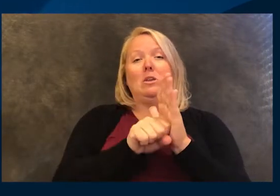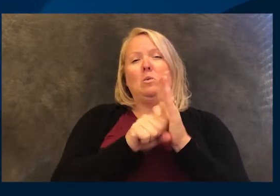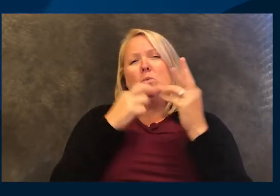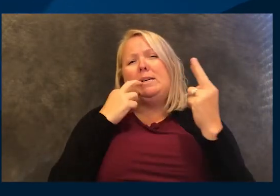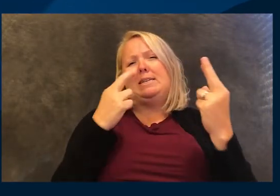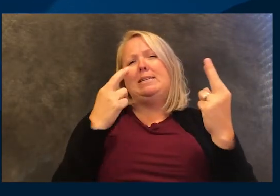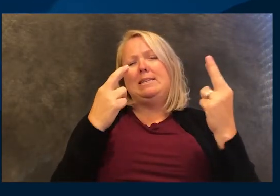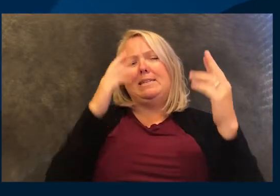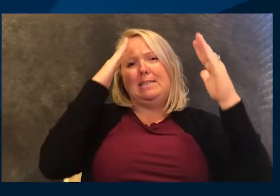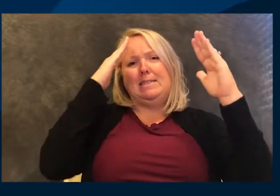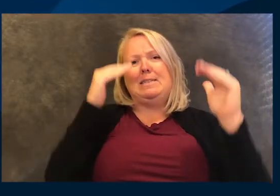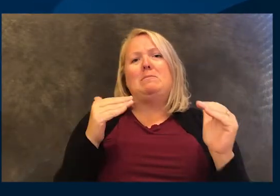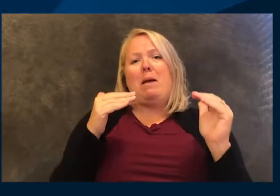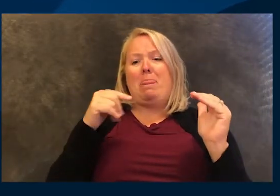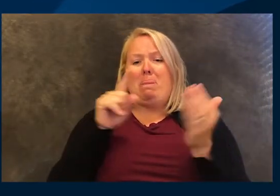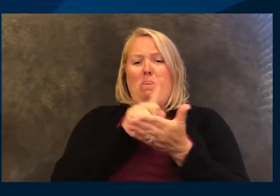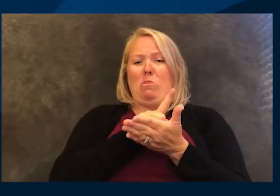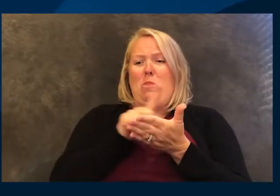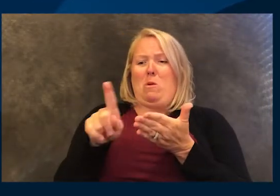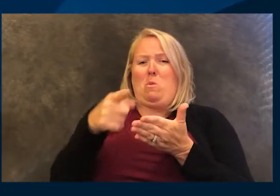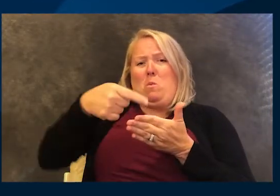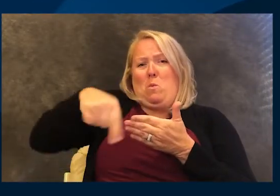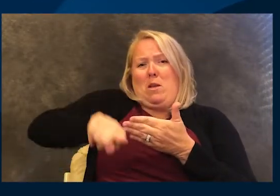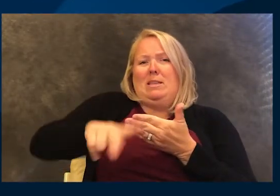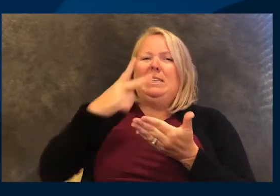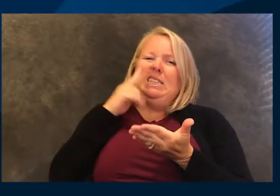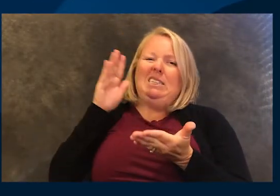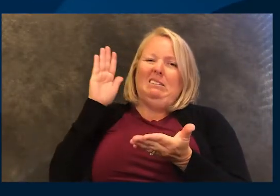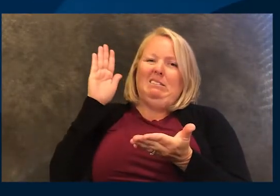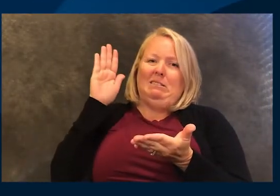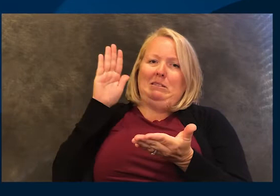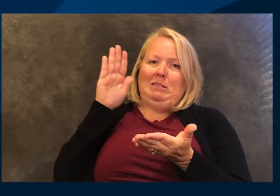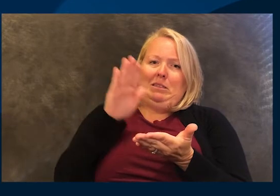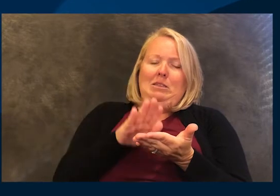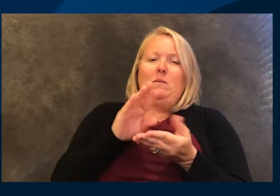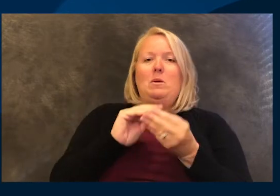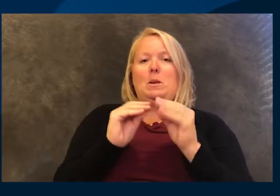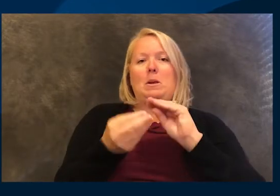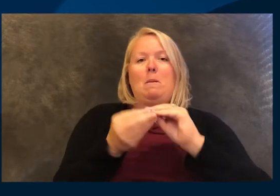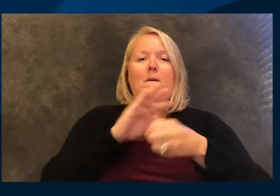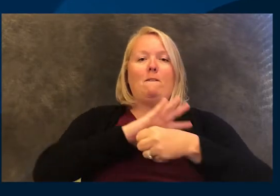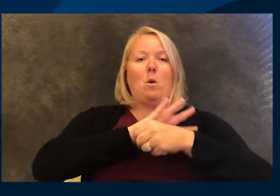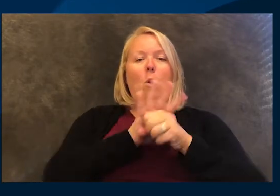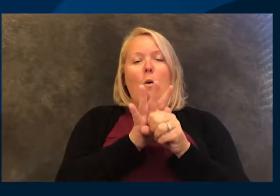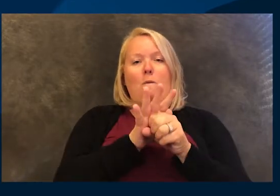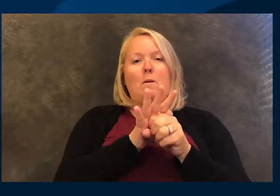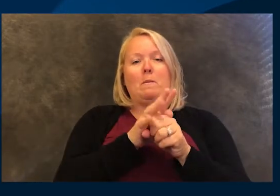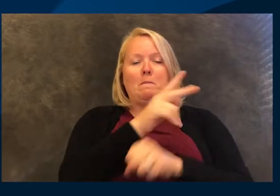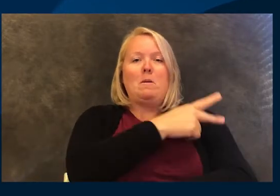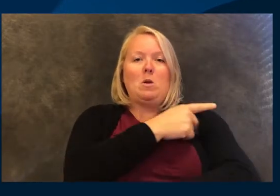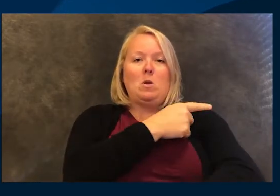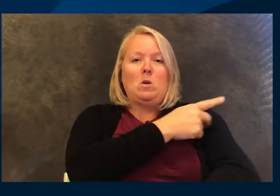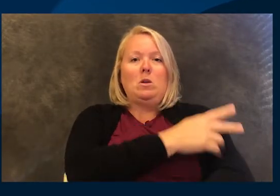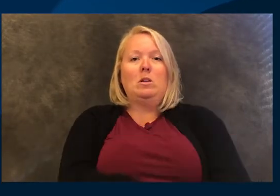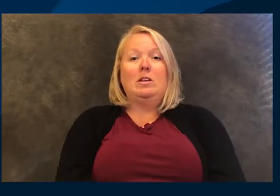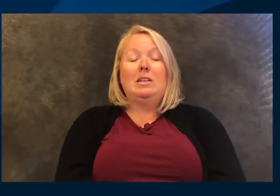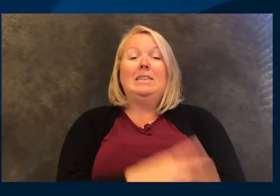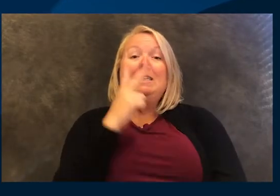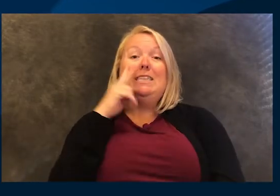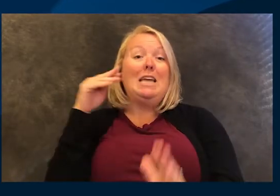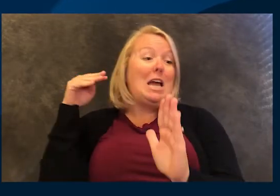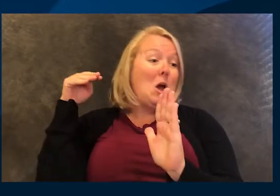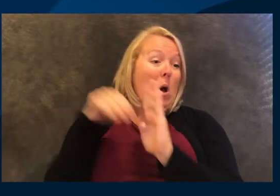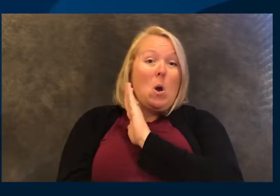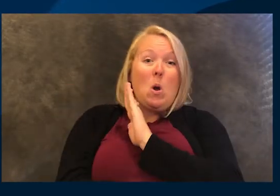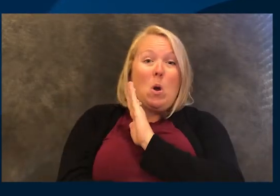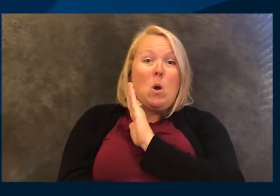week or so, see a gentle decline in our capacity, in our volume of COVID patients. I don't think we're going to see some of the steep drop-offs that we've